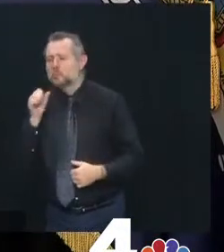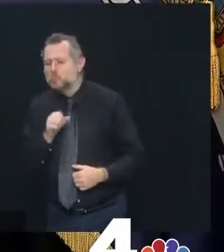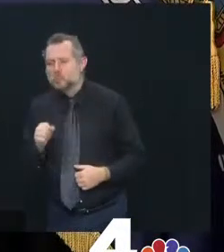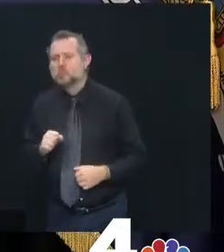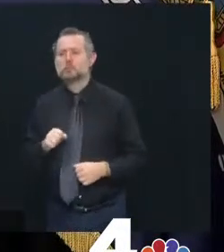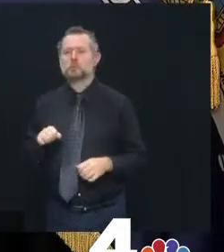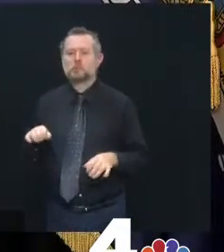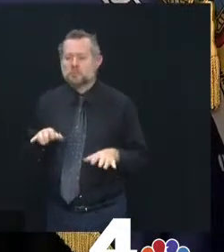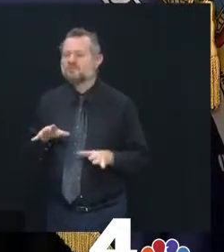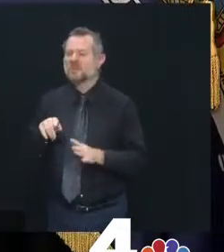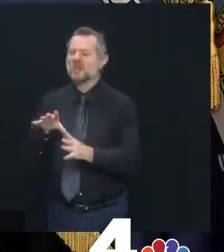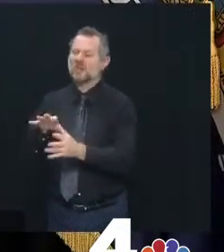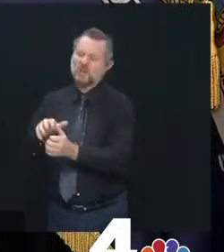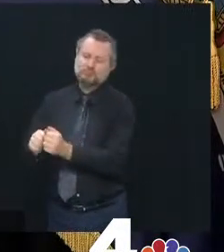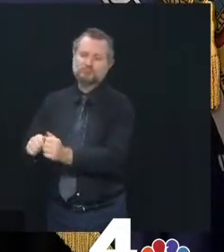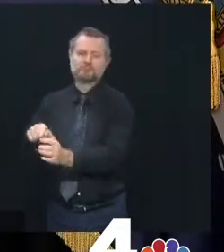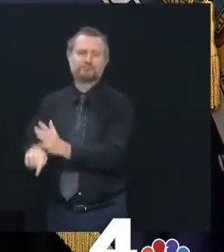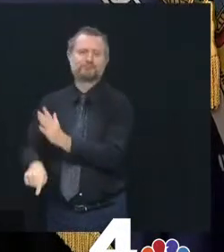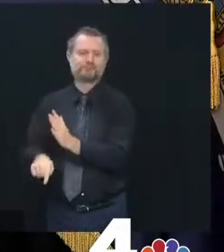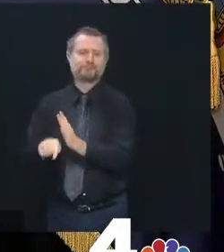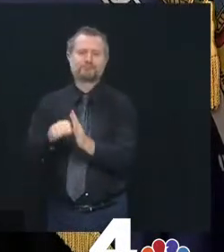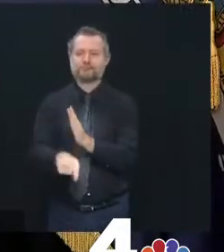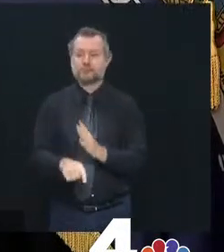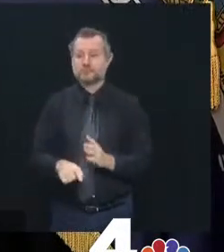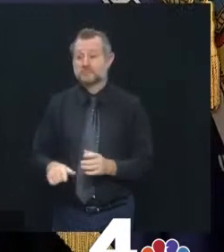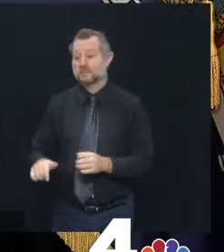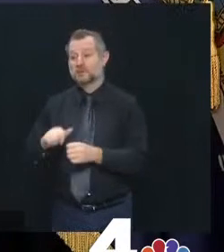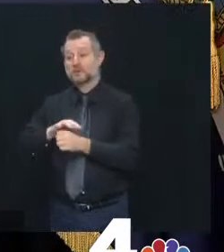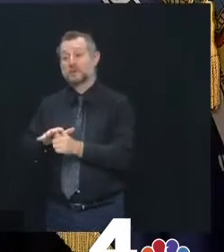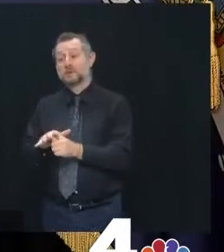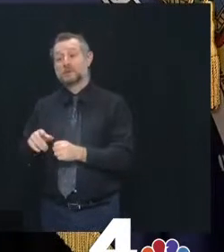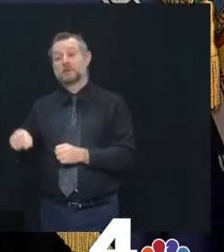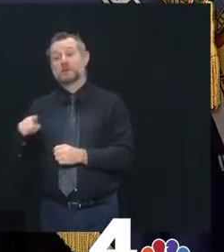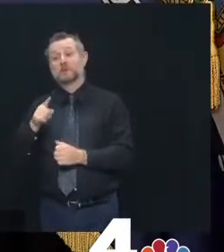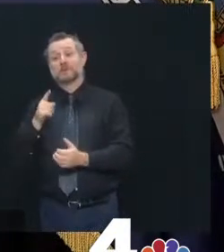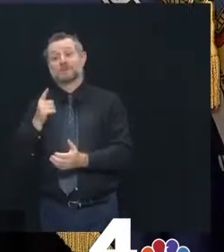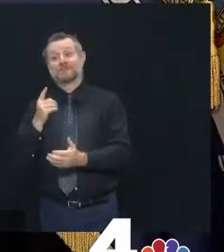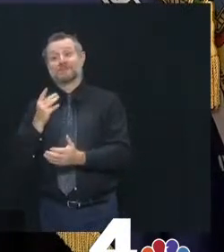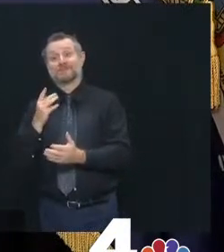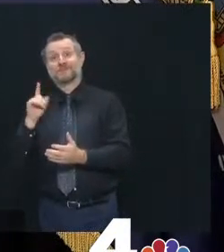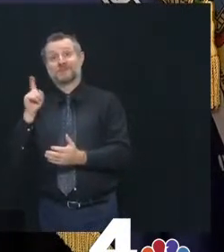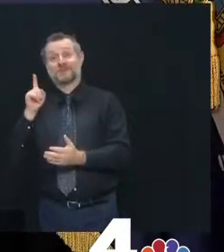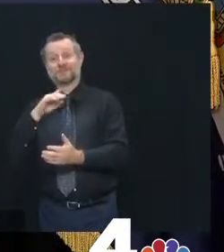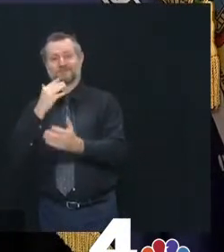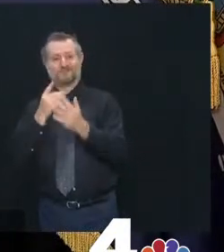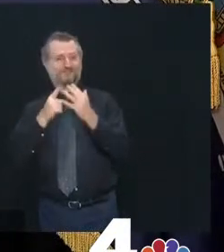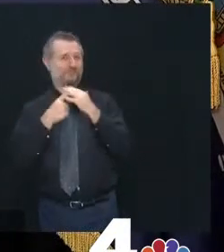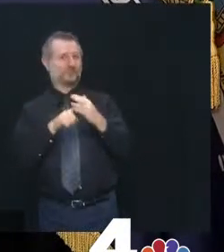was introduced in this country, in the state of Washington, in a nursing